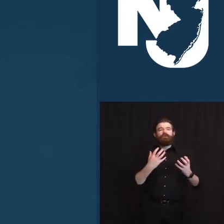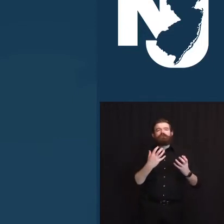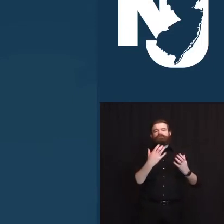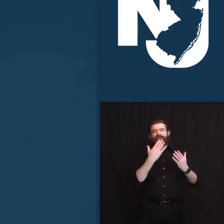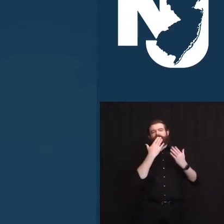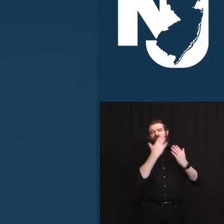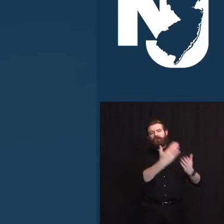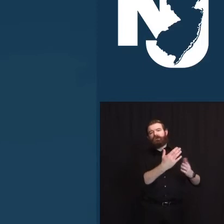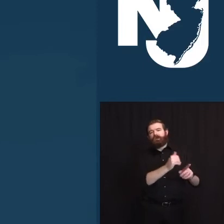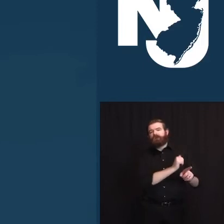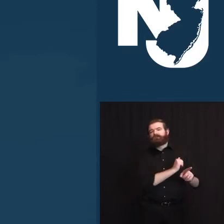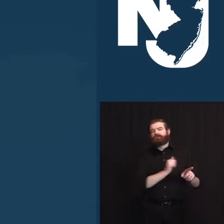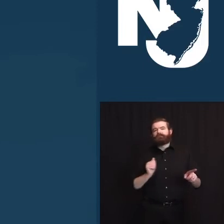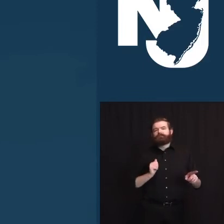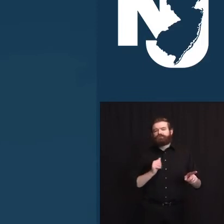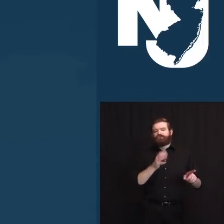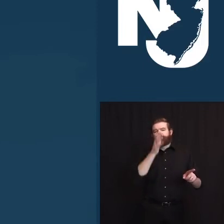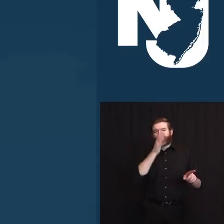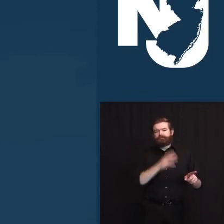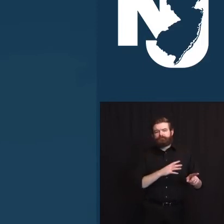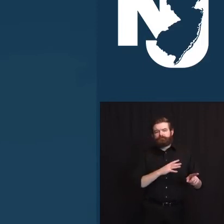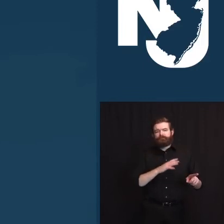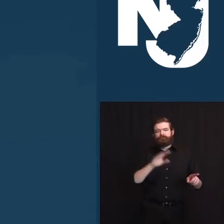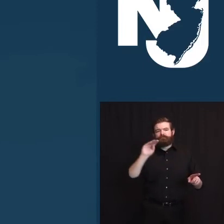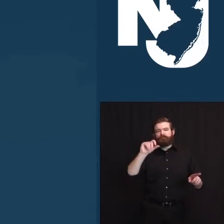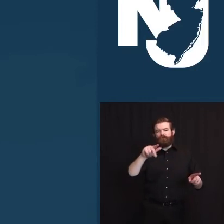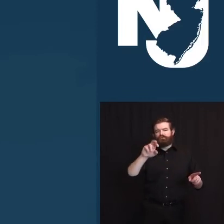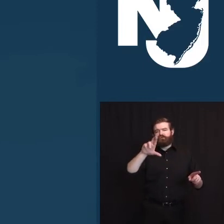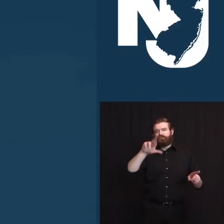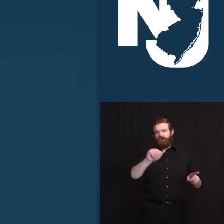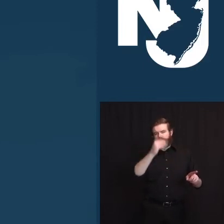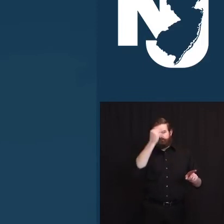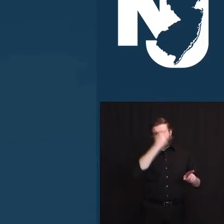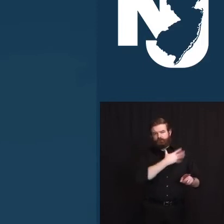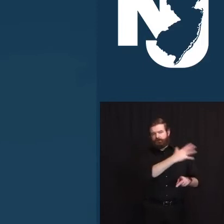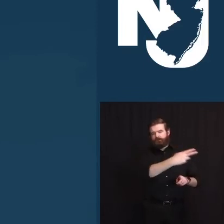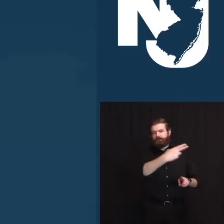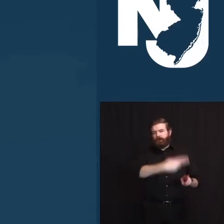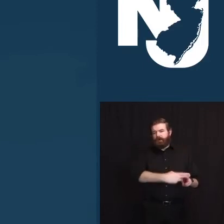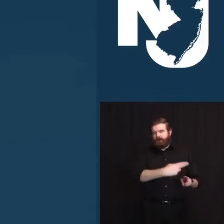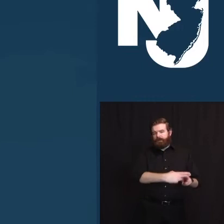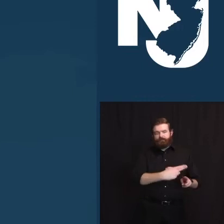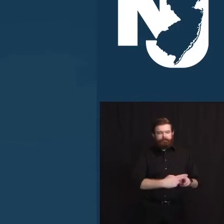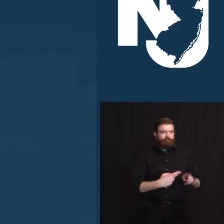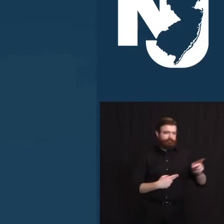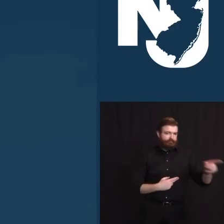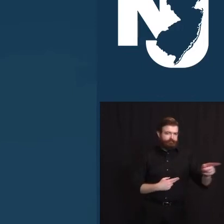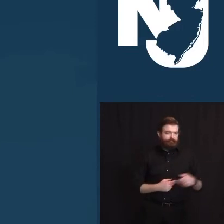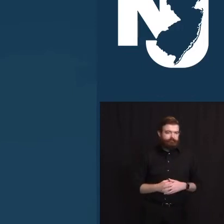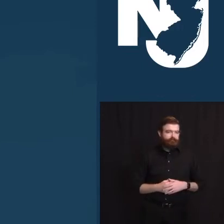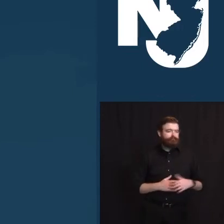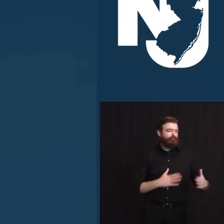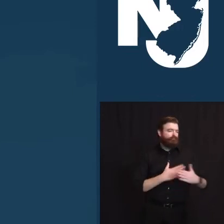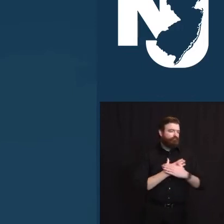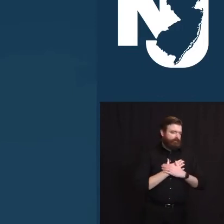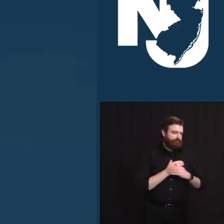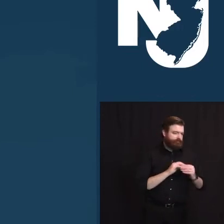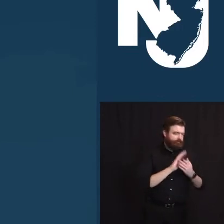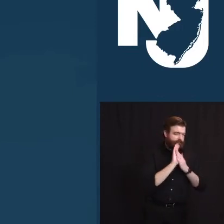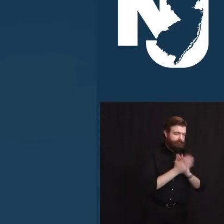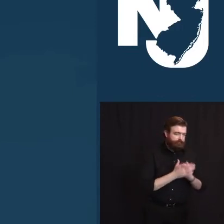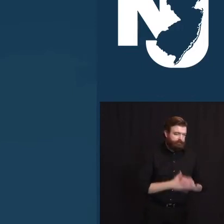to our attention. So we thank you, Shorty, for your years of dedication to your community. May you rest in peace, and may God bless and watch over